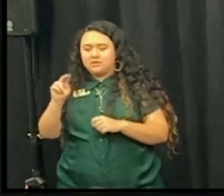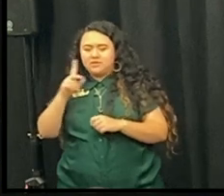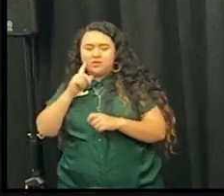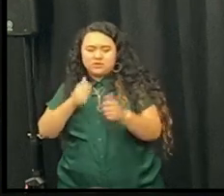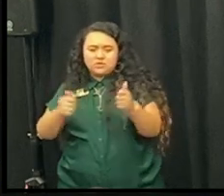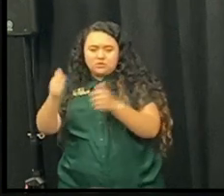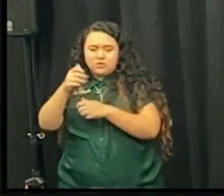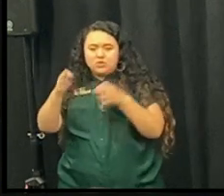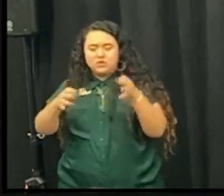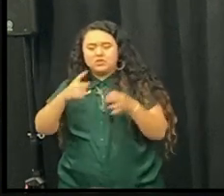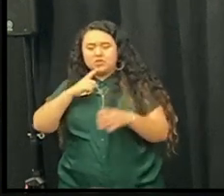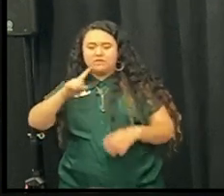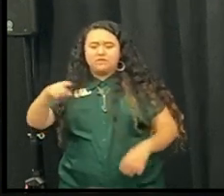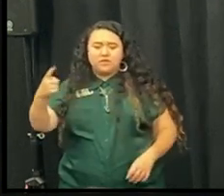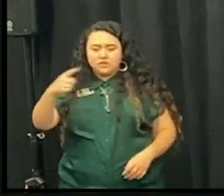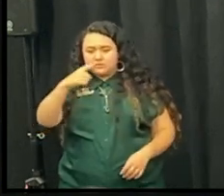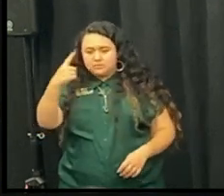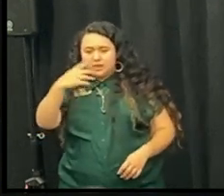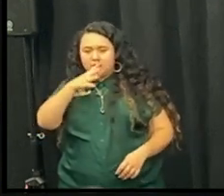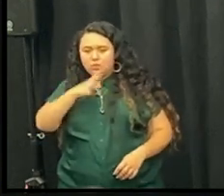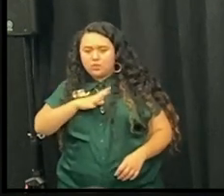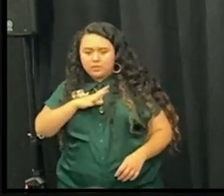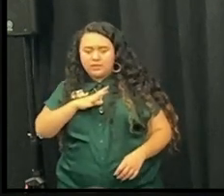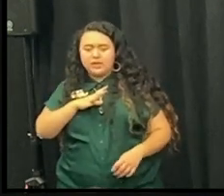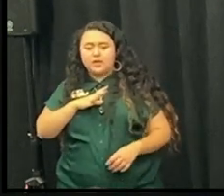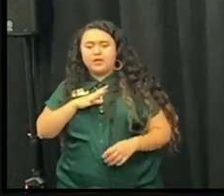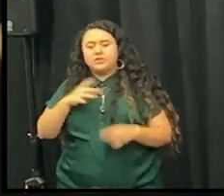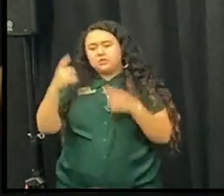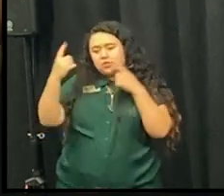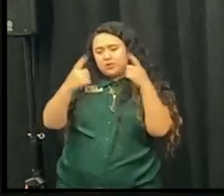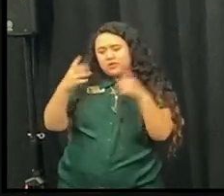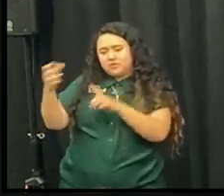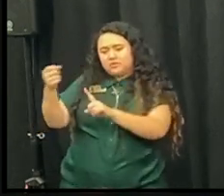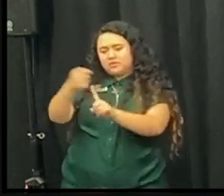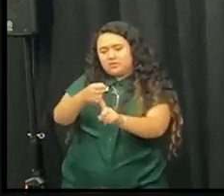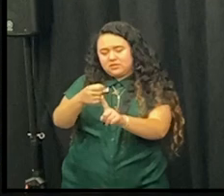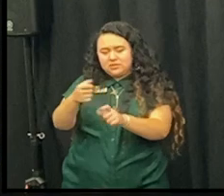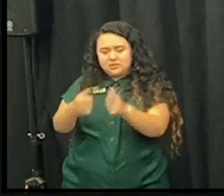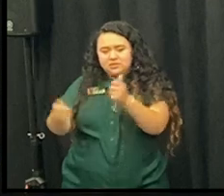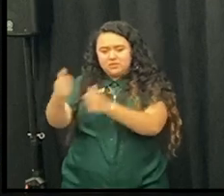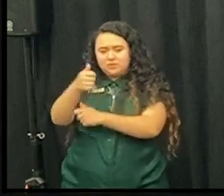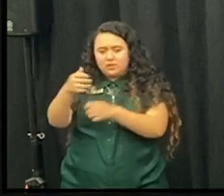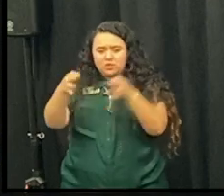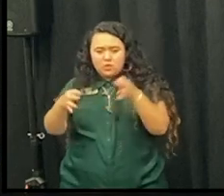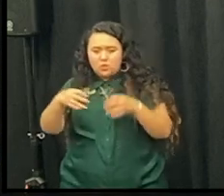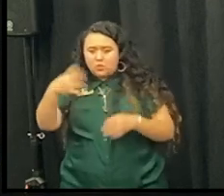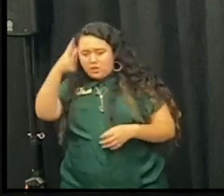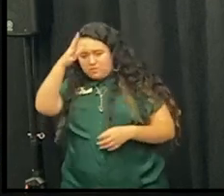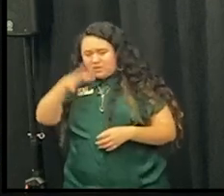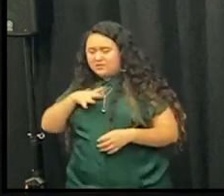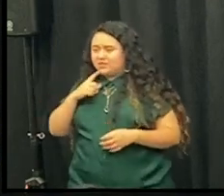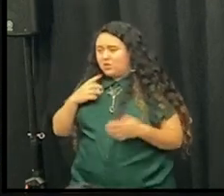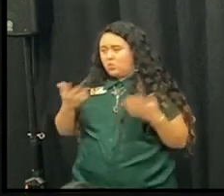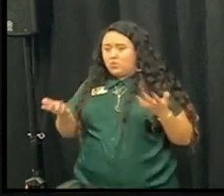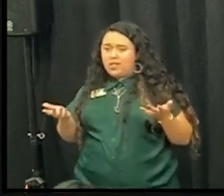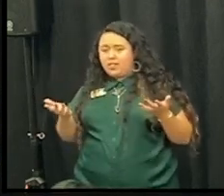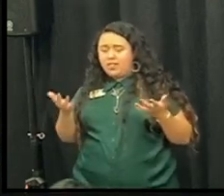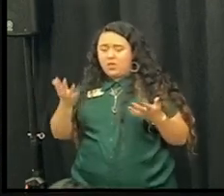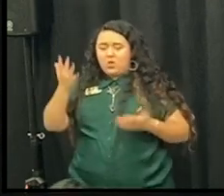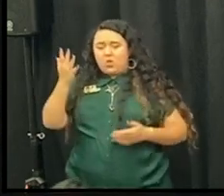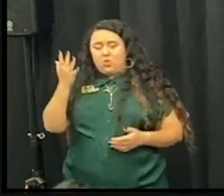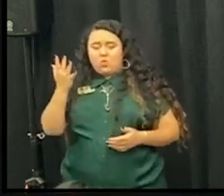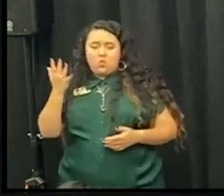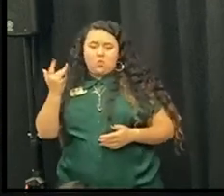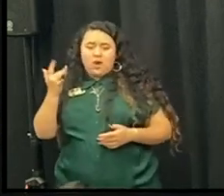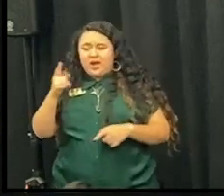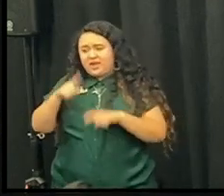about her being the first Black woman in consideration. There was a lot of pushback from white men saying, well, you know,